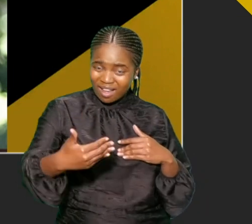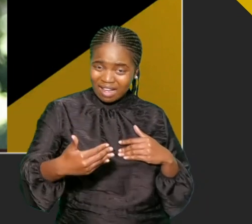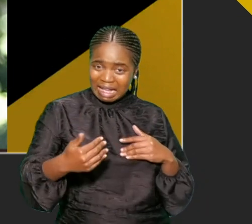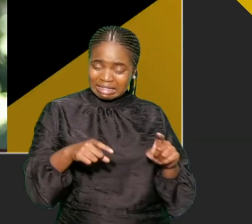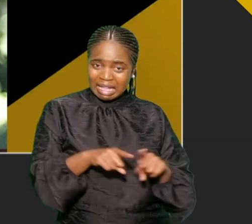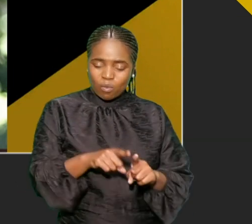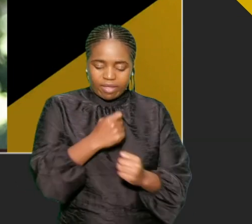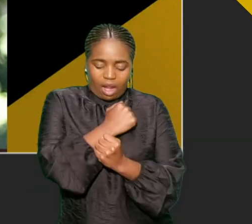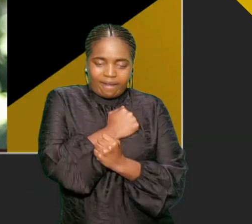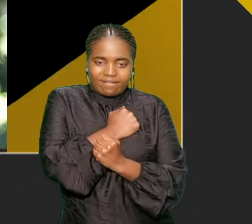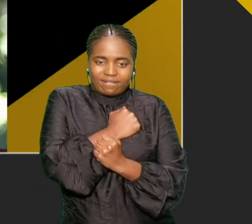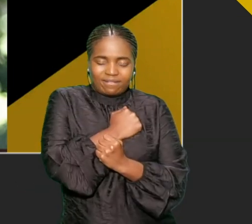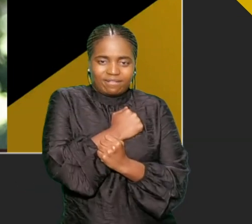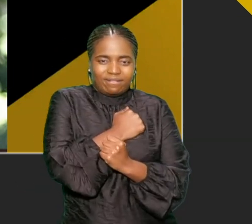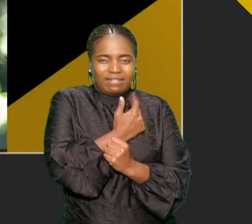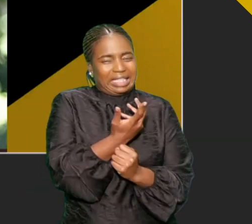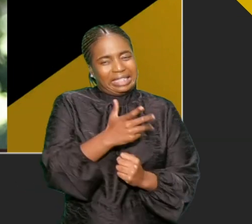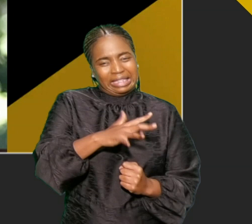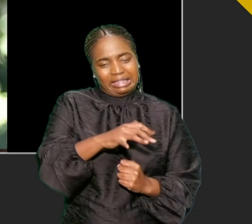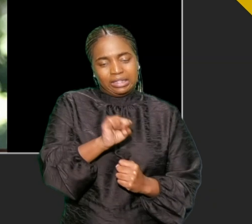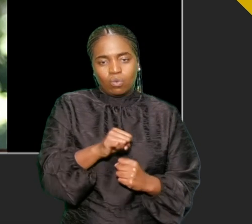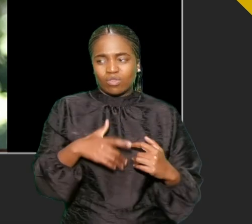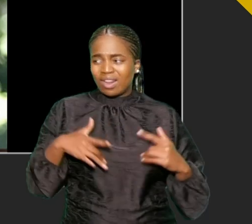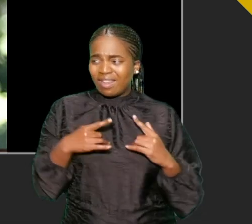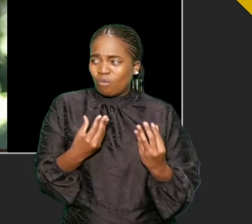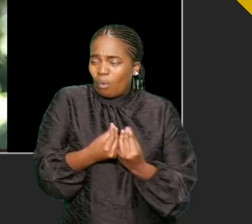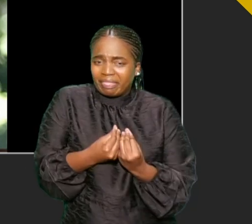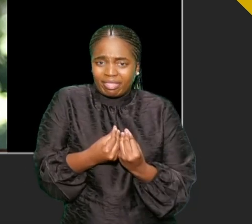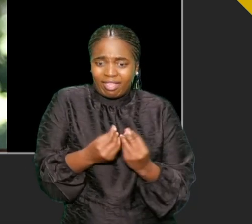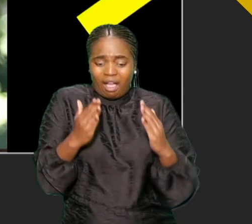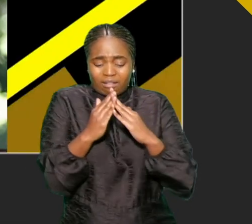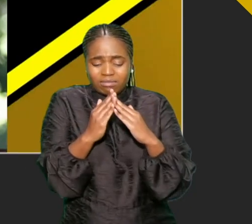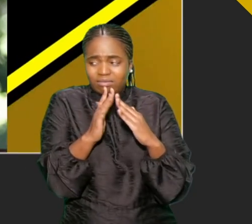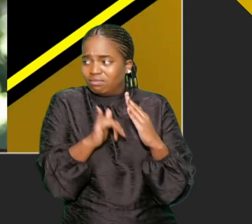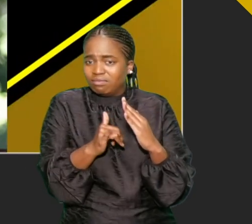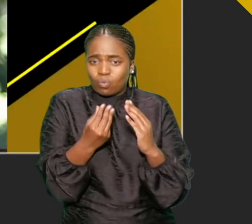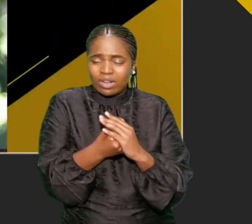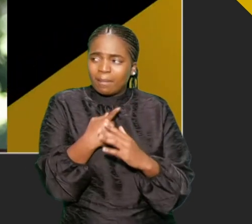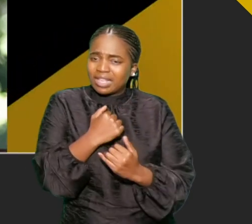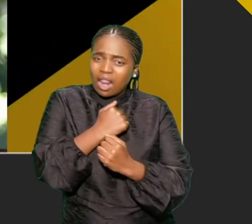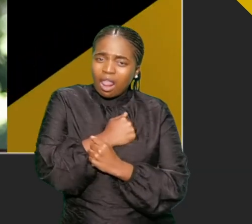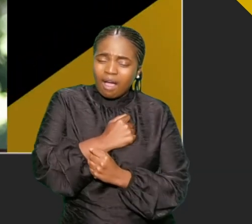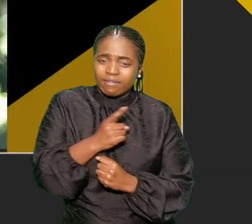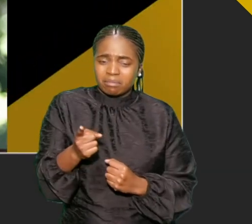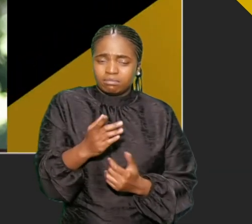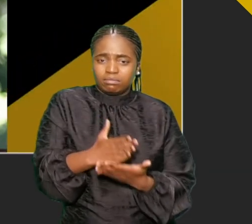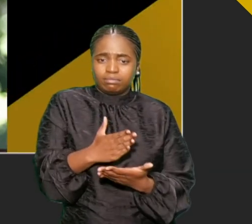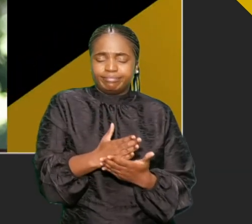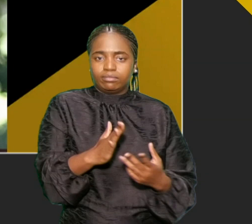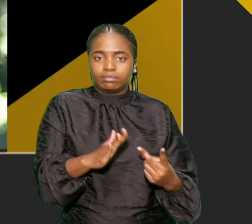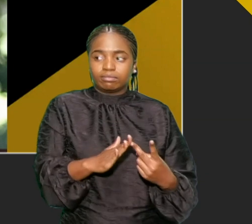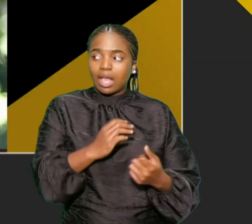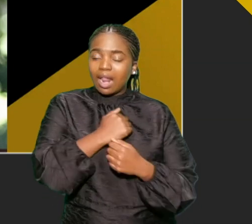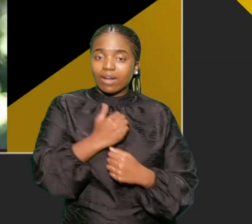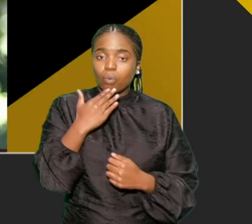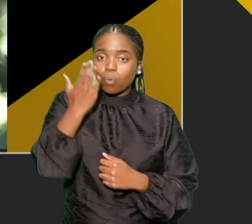the love part, when you live with the person in the house, you know, you need to be able to love them with, you need to be able to love who